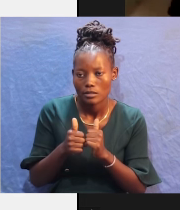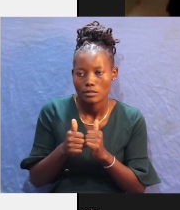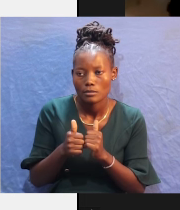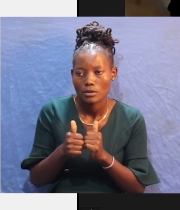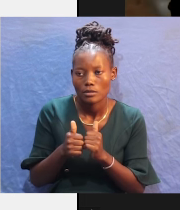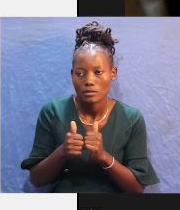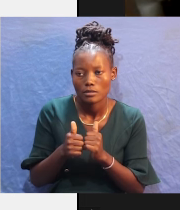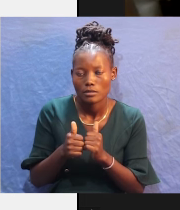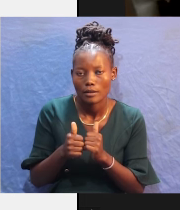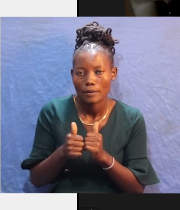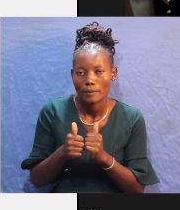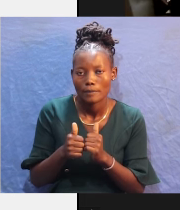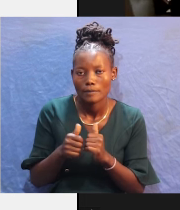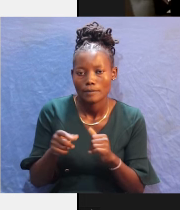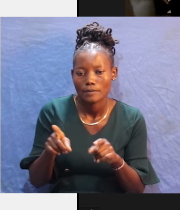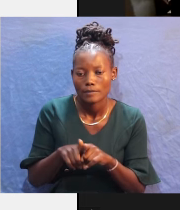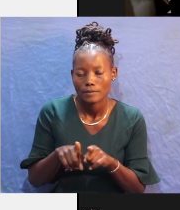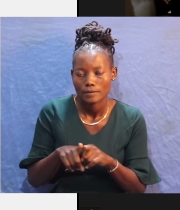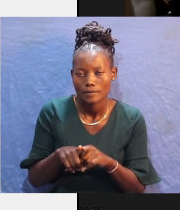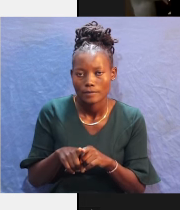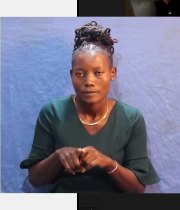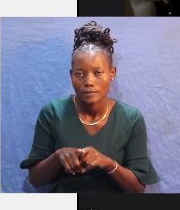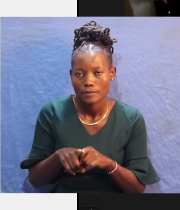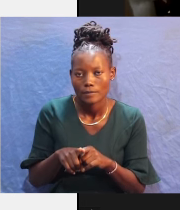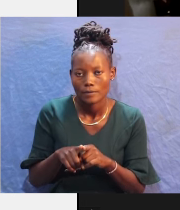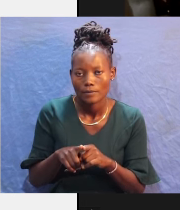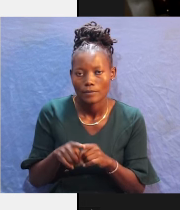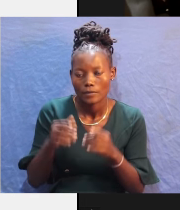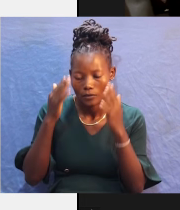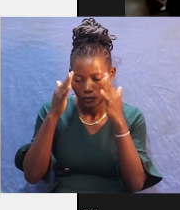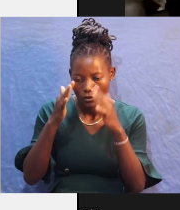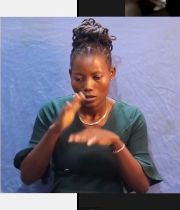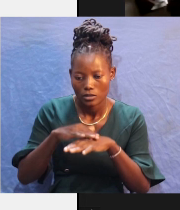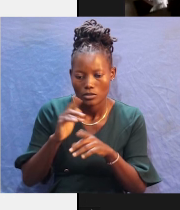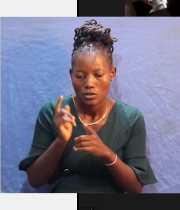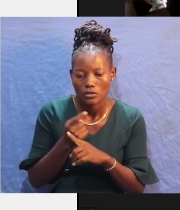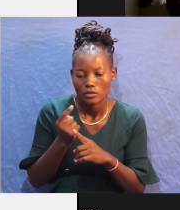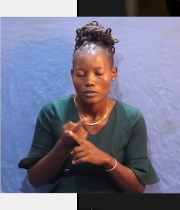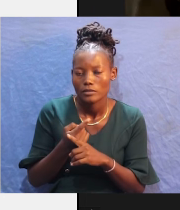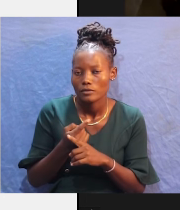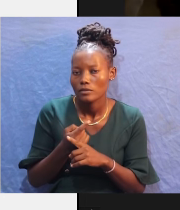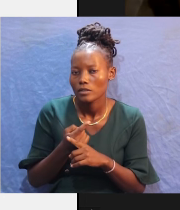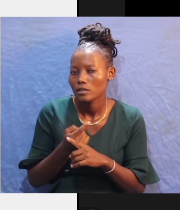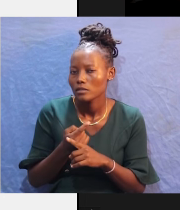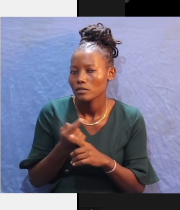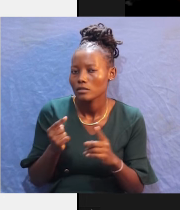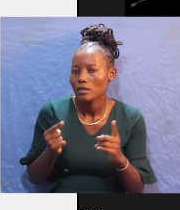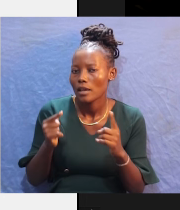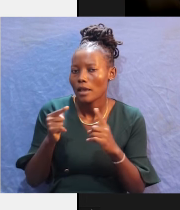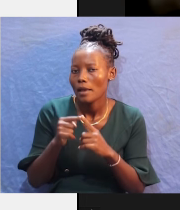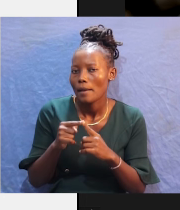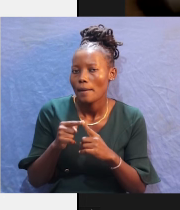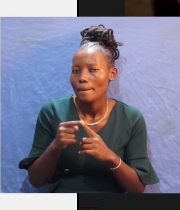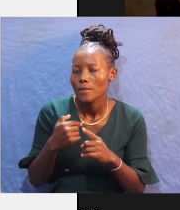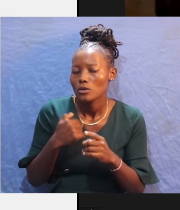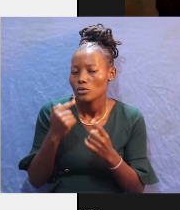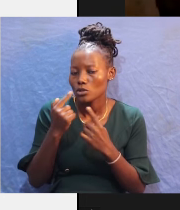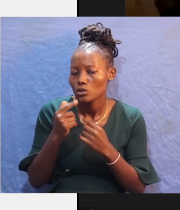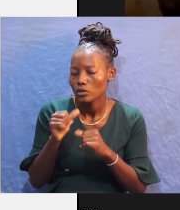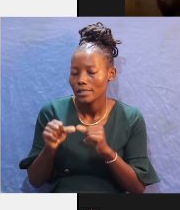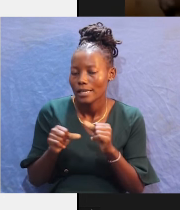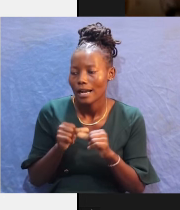to come in my team. I use football, for example. Many people love, all of the people love football. They come to my team because of the